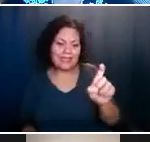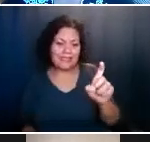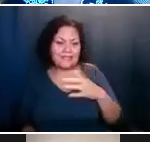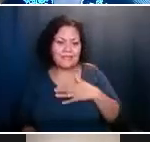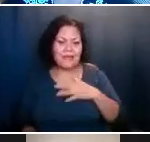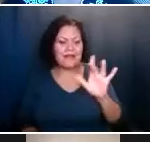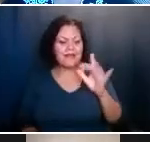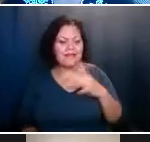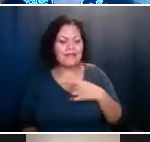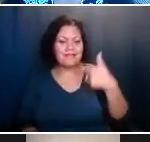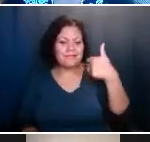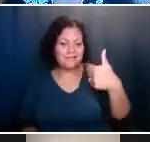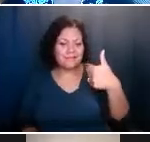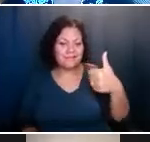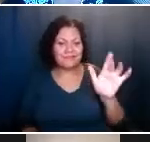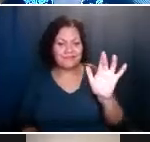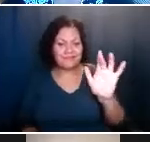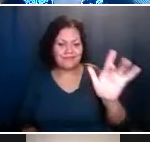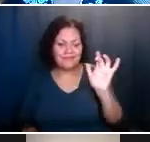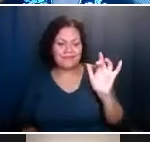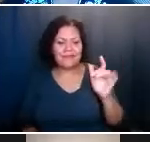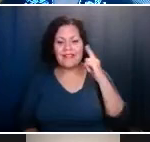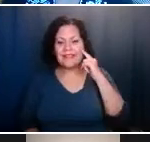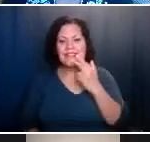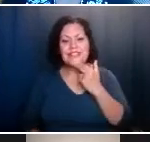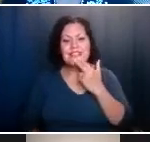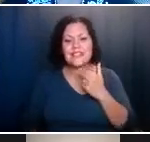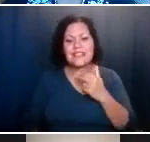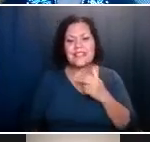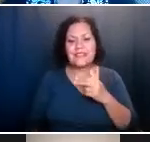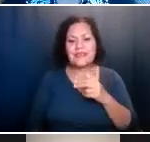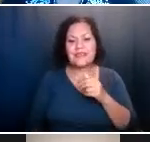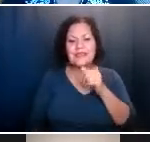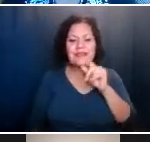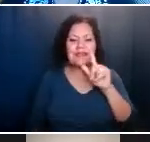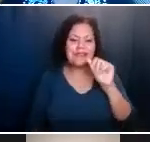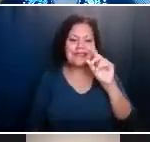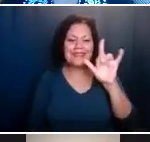and because I think that's the cutest little ladybug I've ever seen in my whole life.